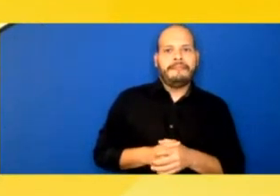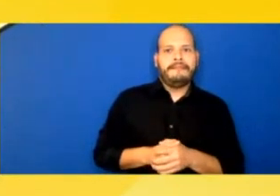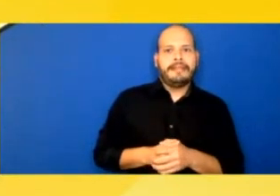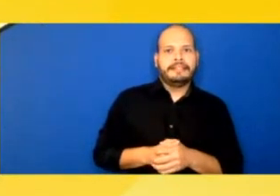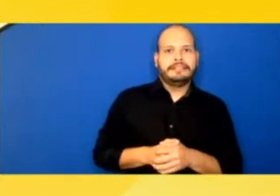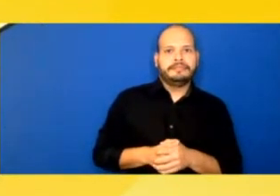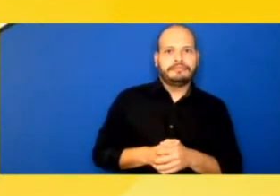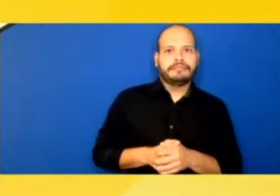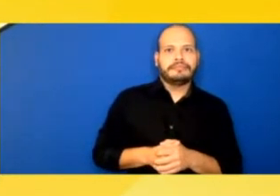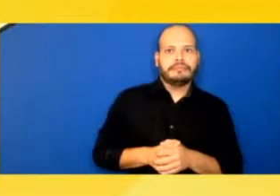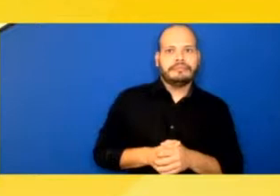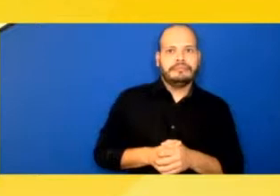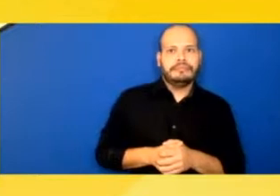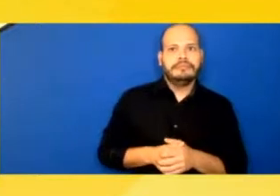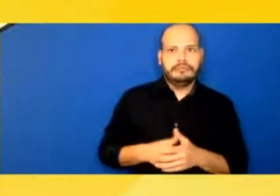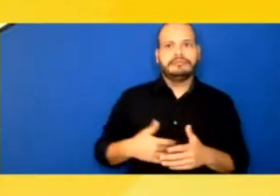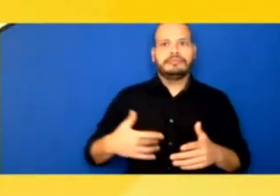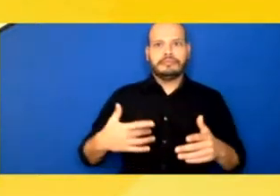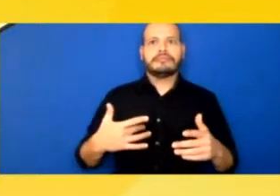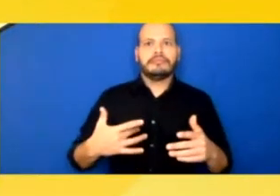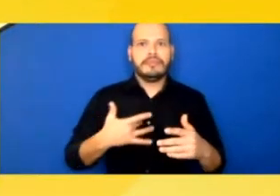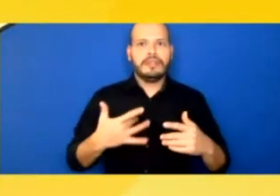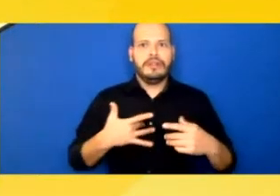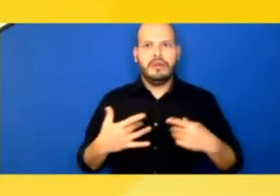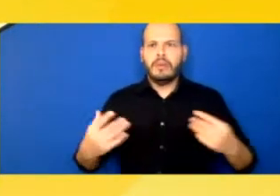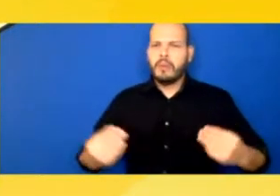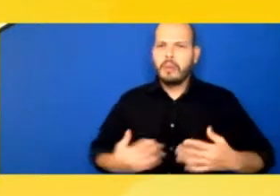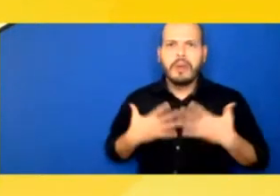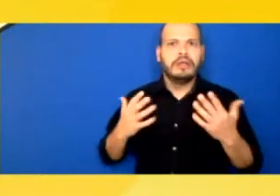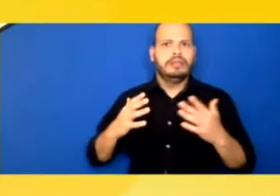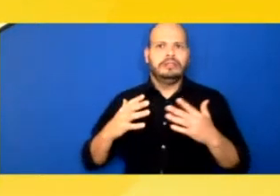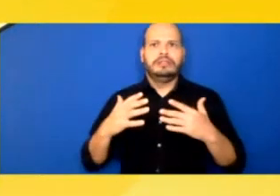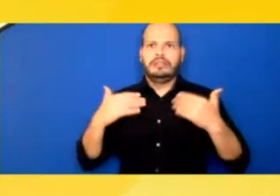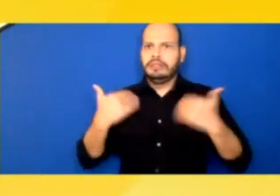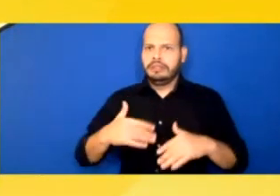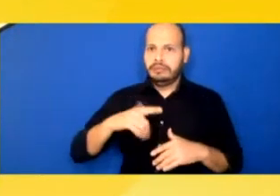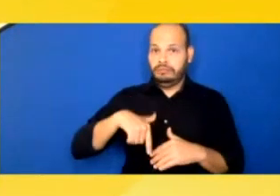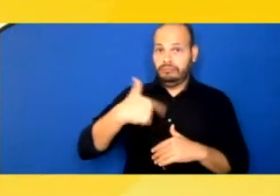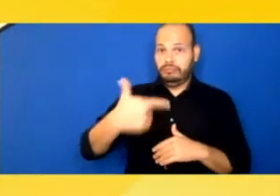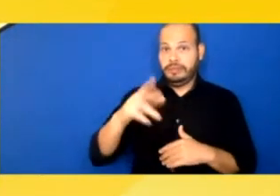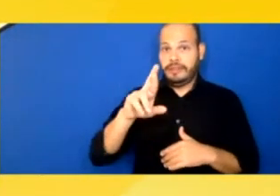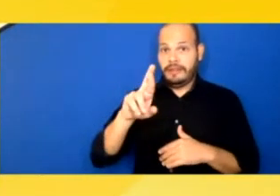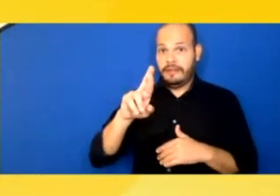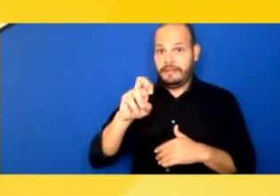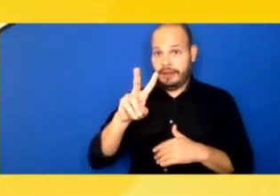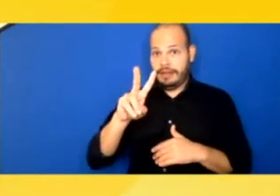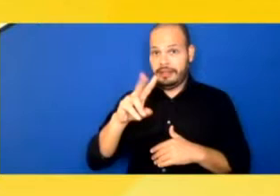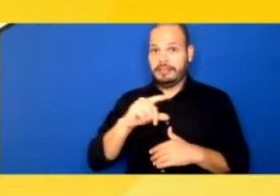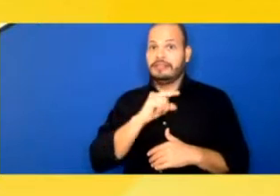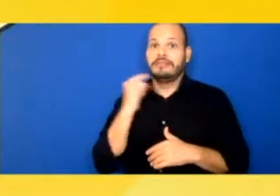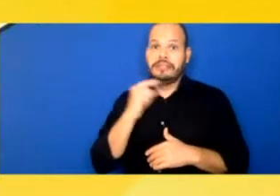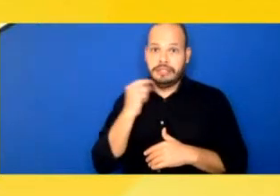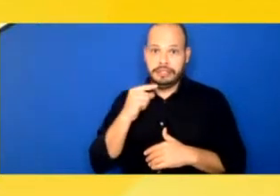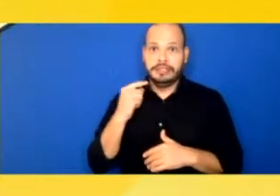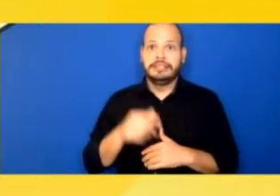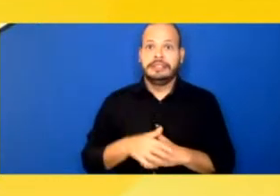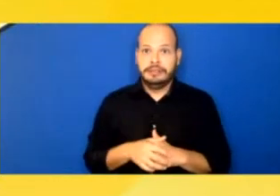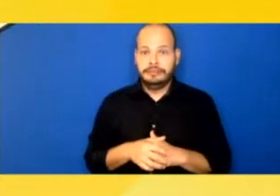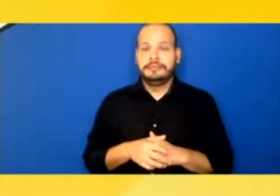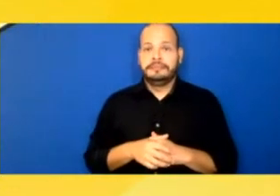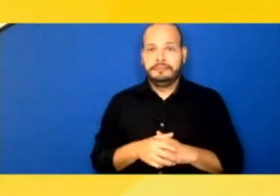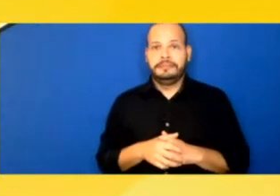and Dr. Adams, speak to us for a few more minutes here. Send us out from here with something